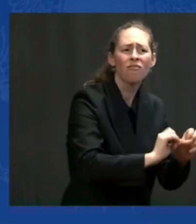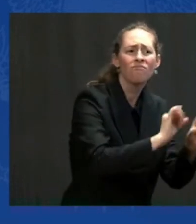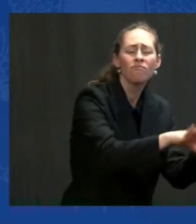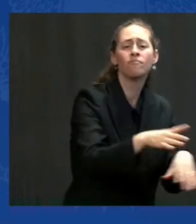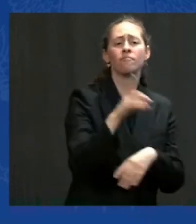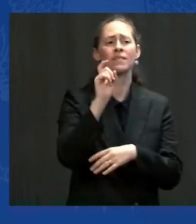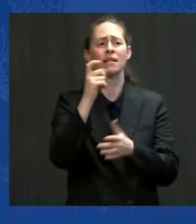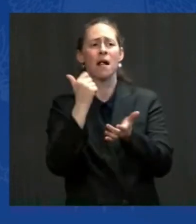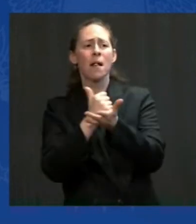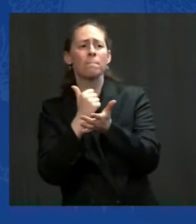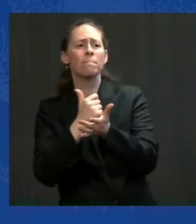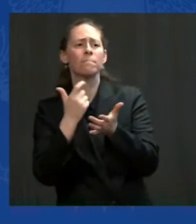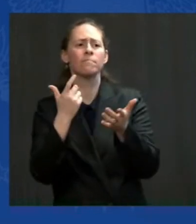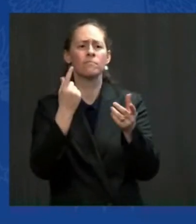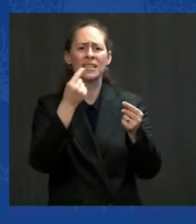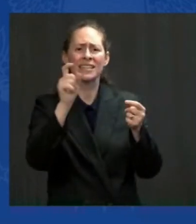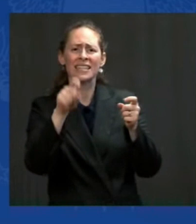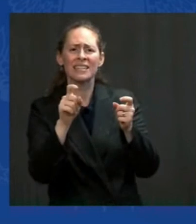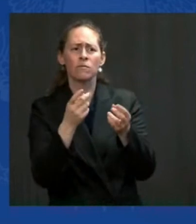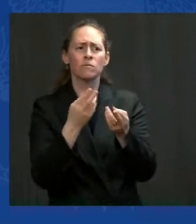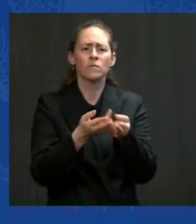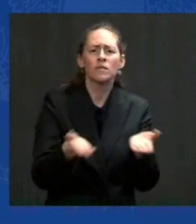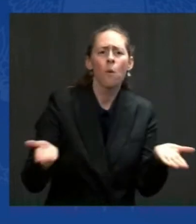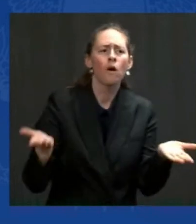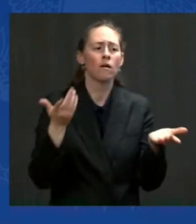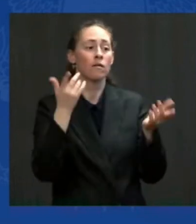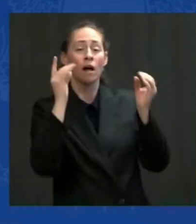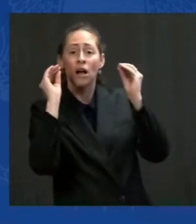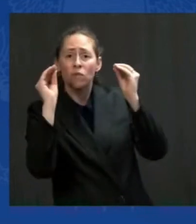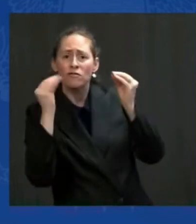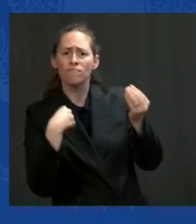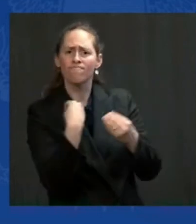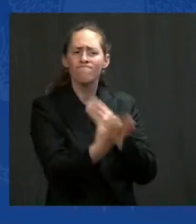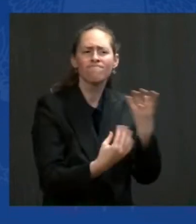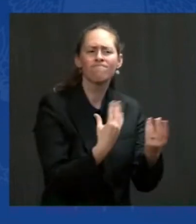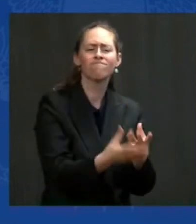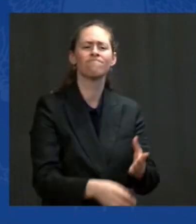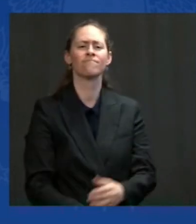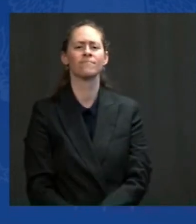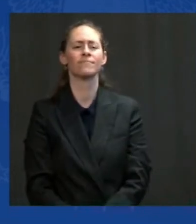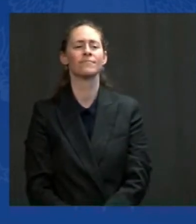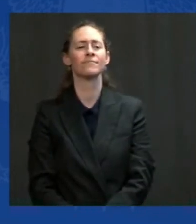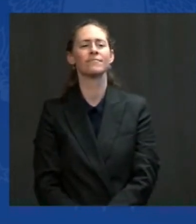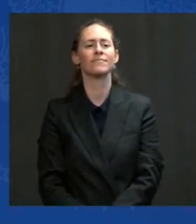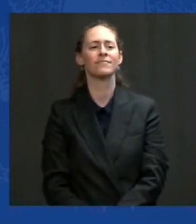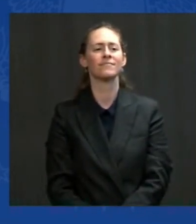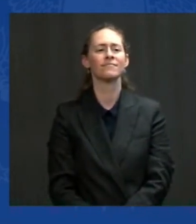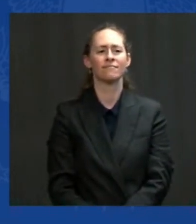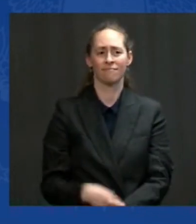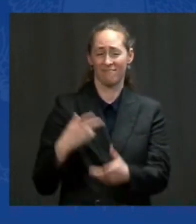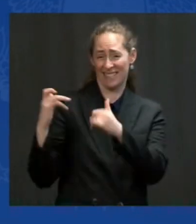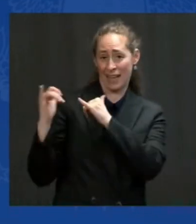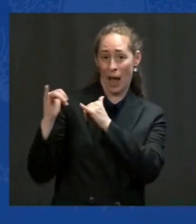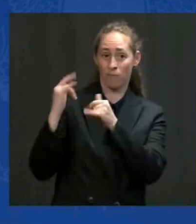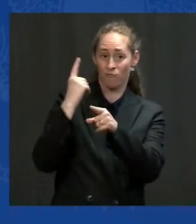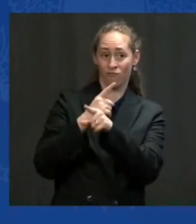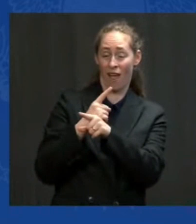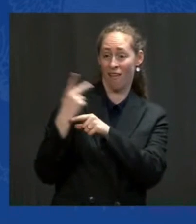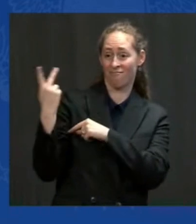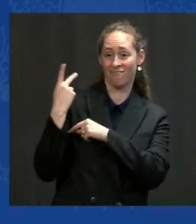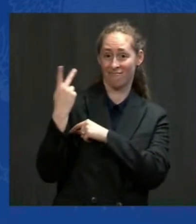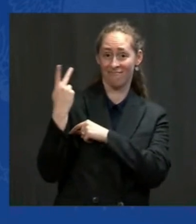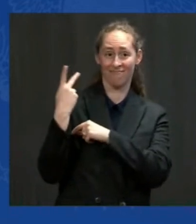make college possible. It so happens, sir, I believe you are standing here at MCC at the